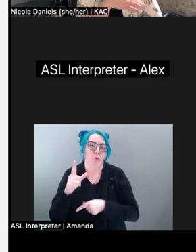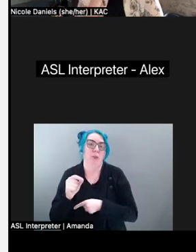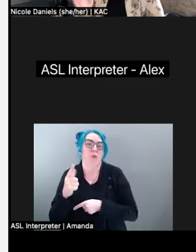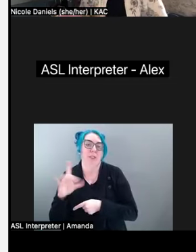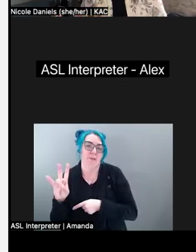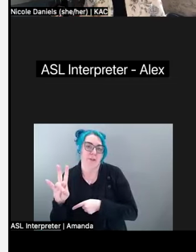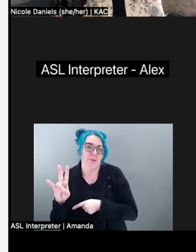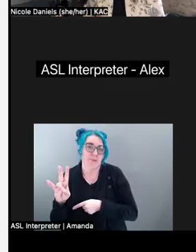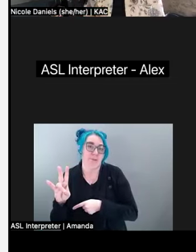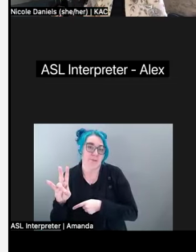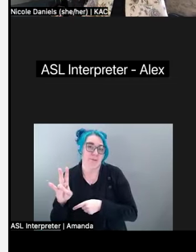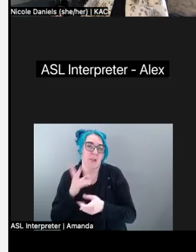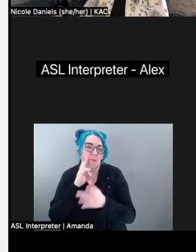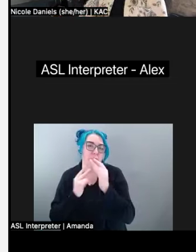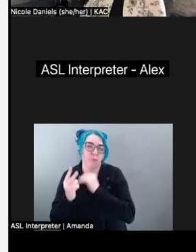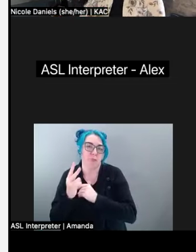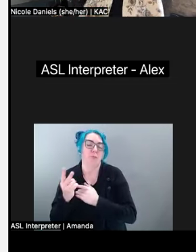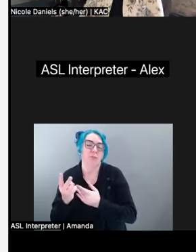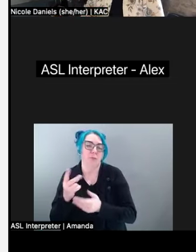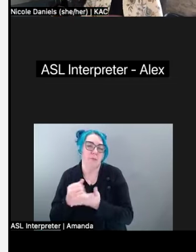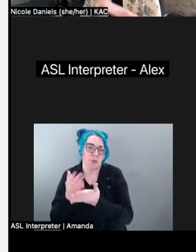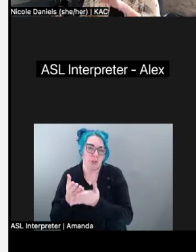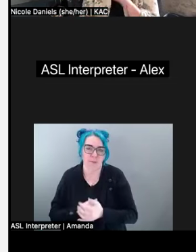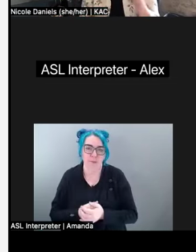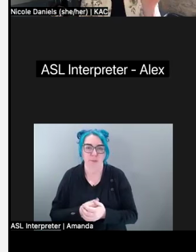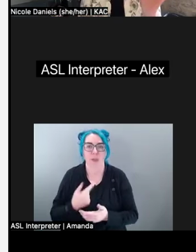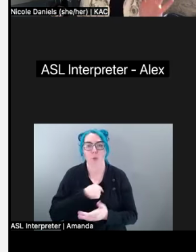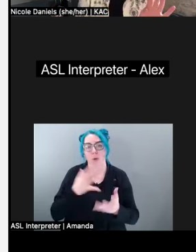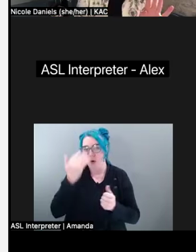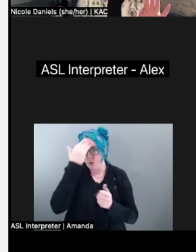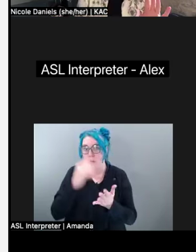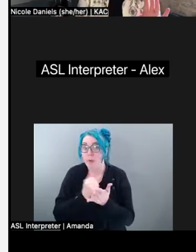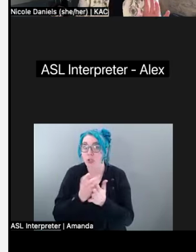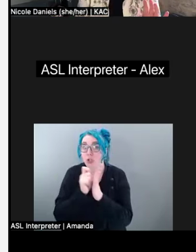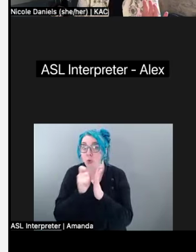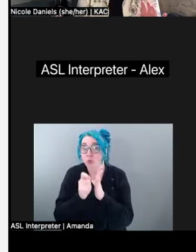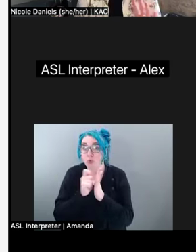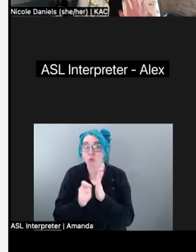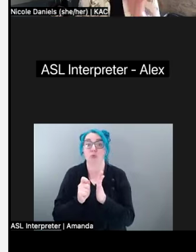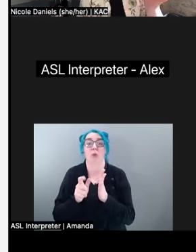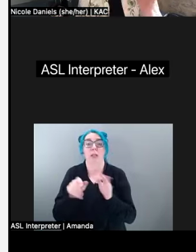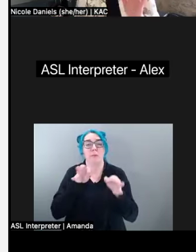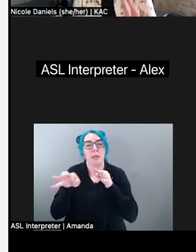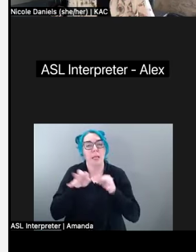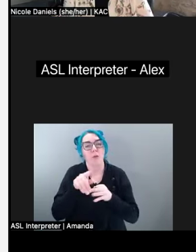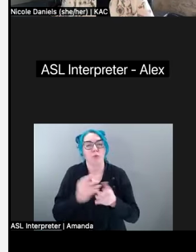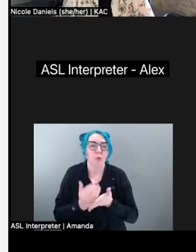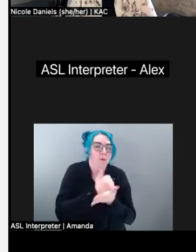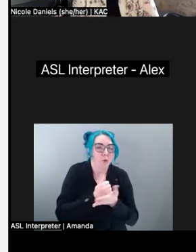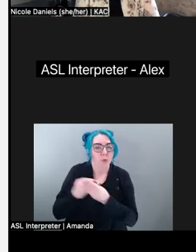notes explaining details for your revenue and expense items, but only for the request year column, unless